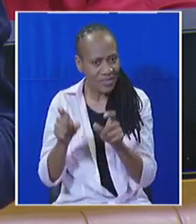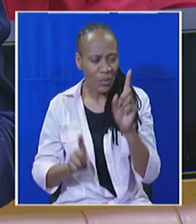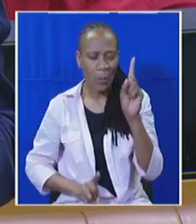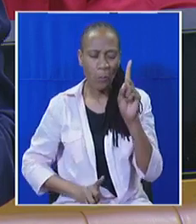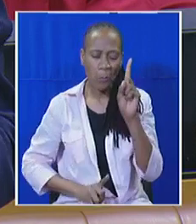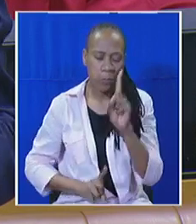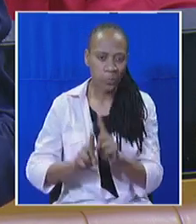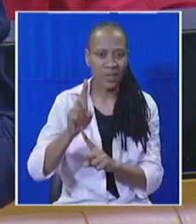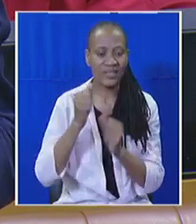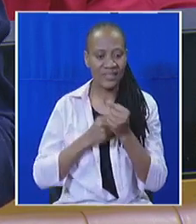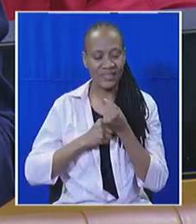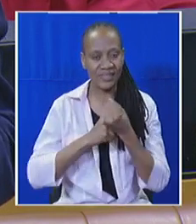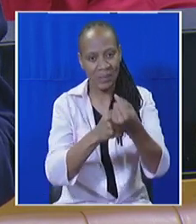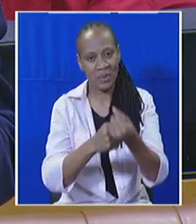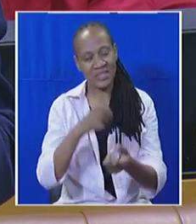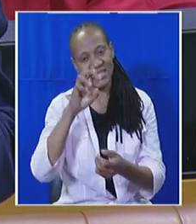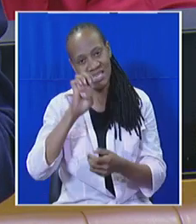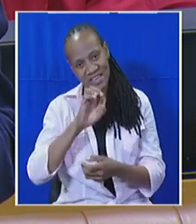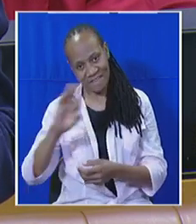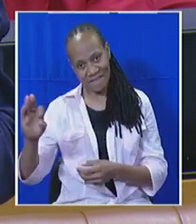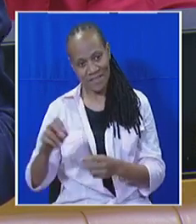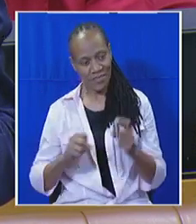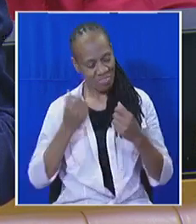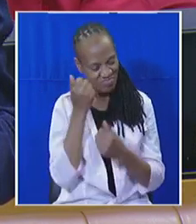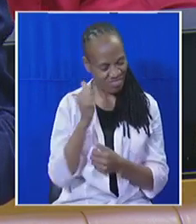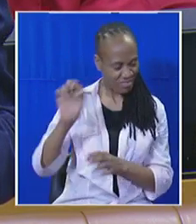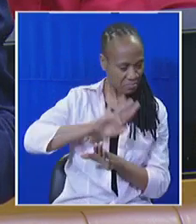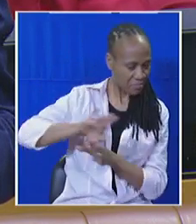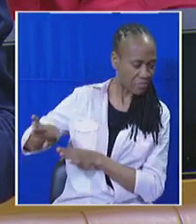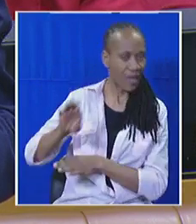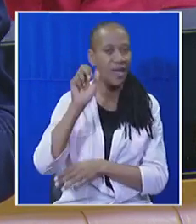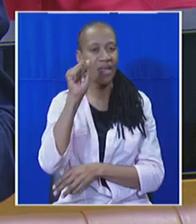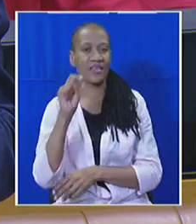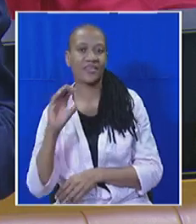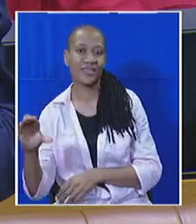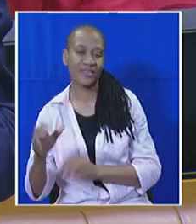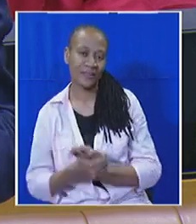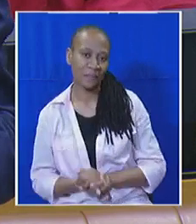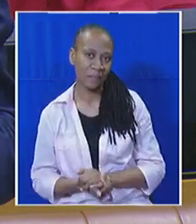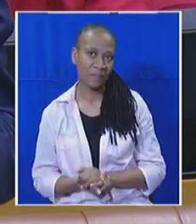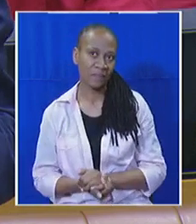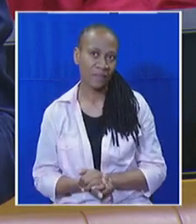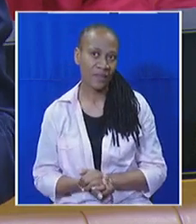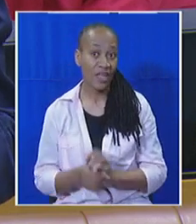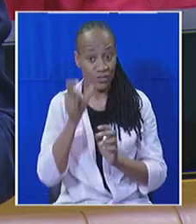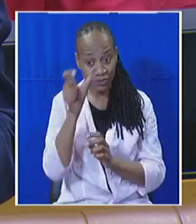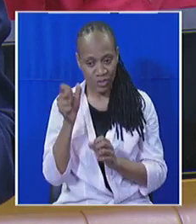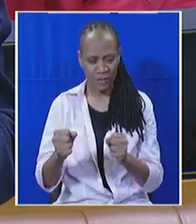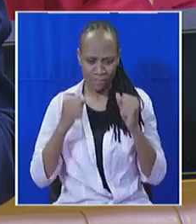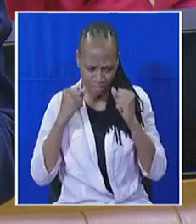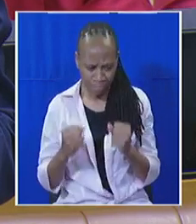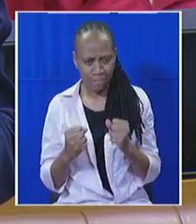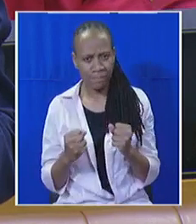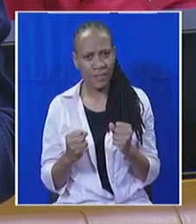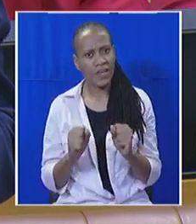overwhelmingly rejected the ANC and showed confidence in the EFF Student Command. That the determination and discipline of VUT